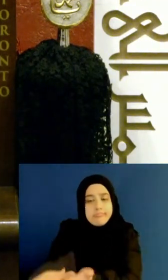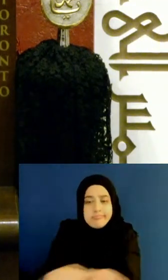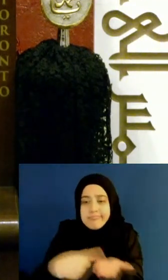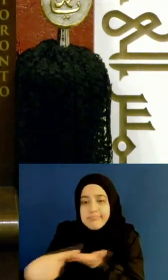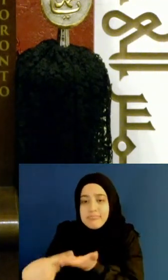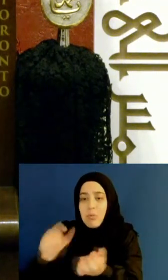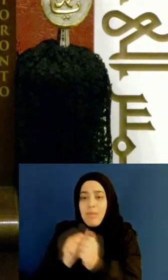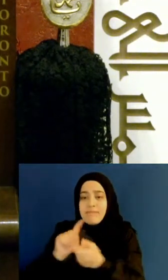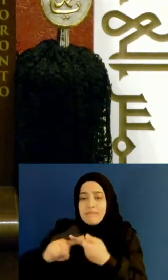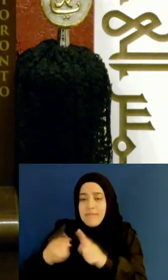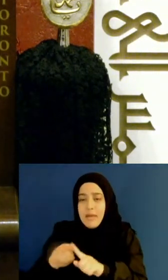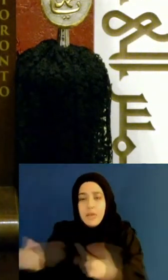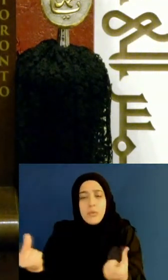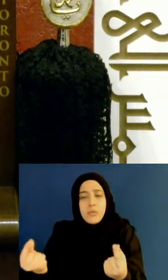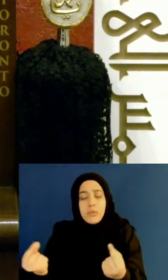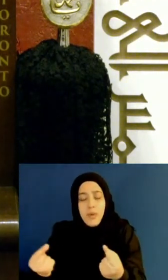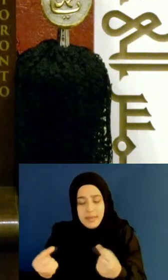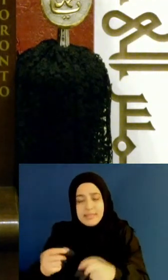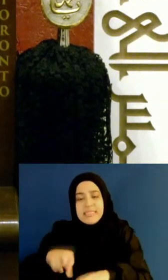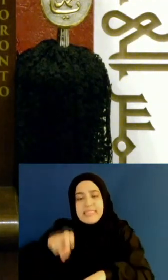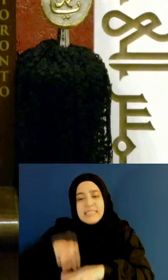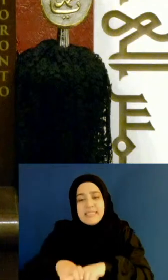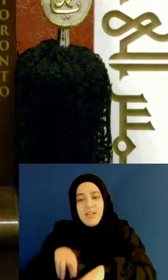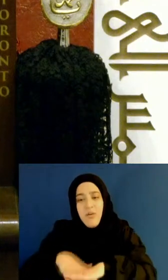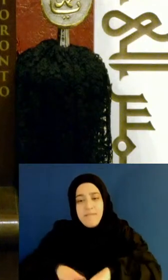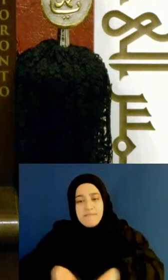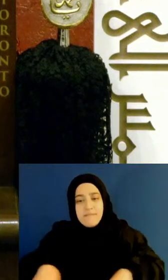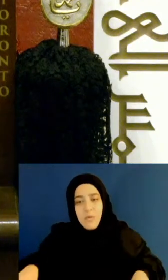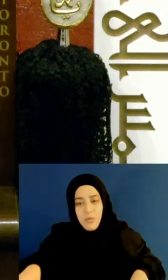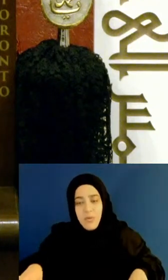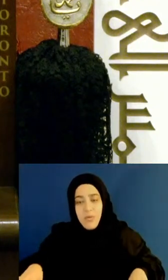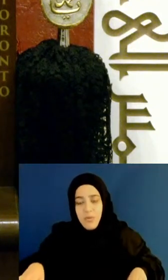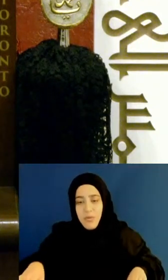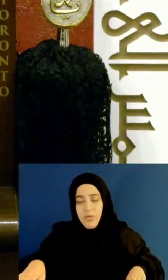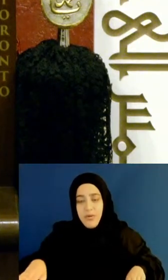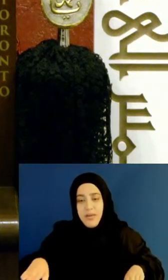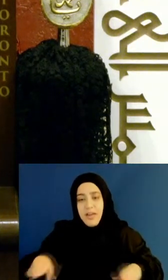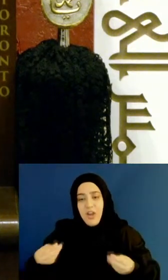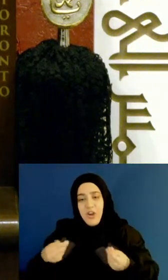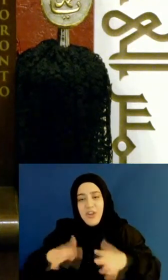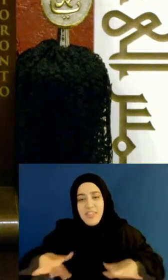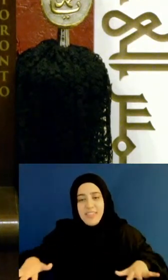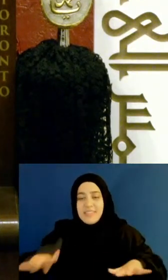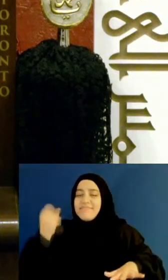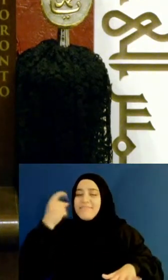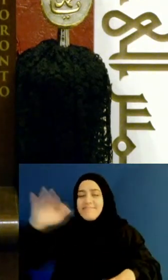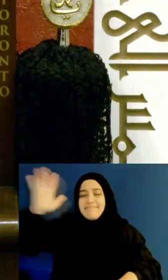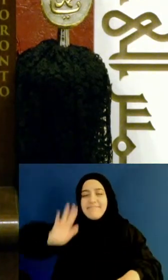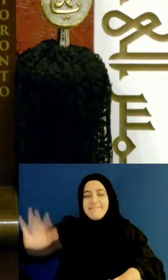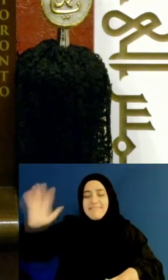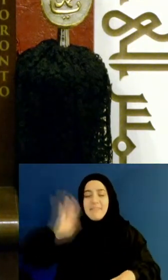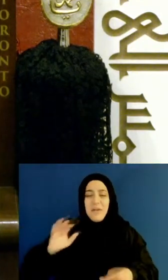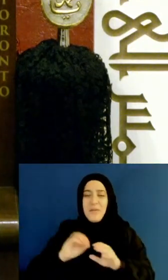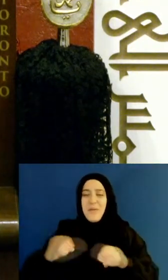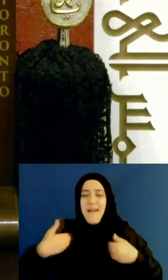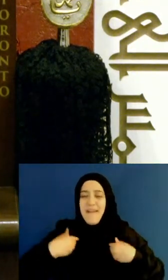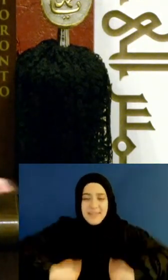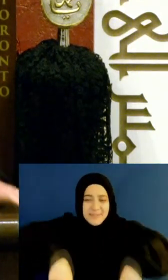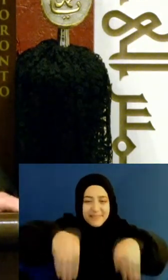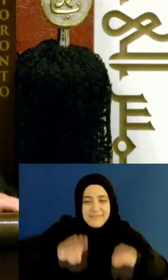the ground with them, on the earth. Masjid al-Nabawi at that time was of sand and pebble. There was no carpets or anything of the